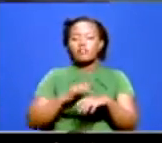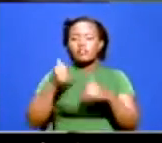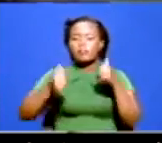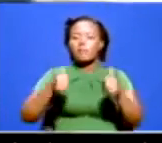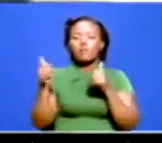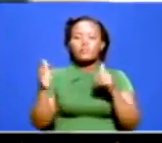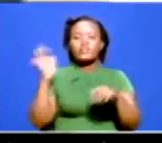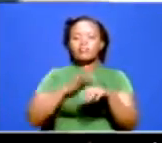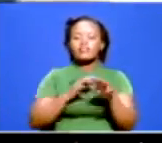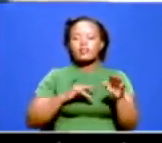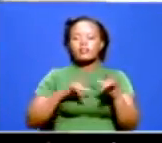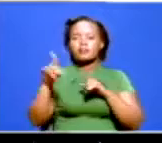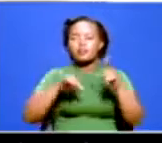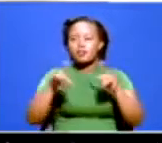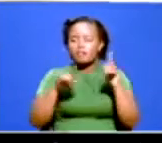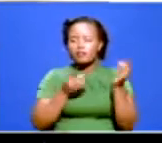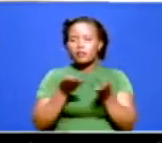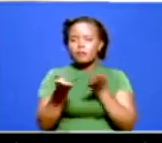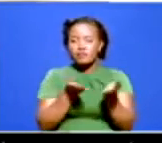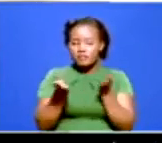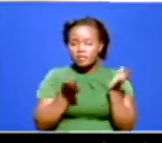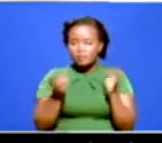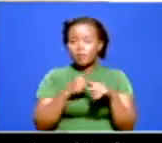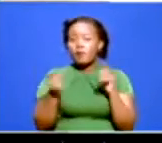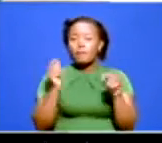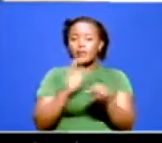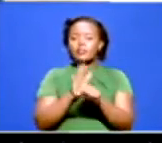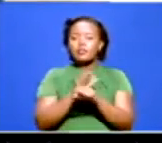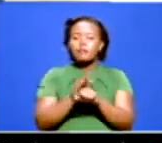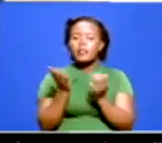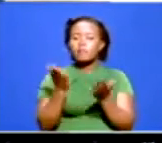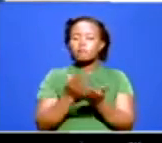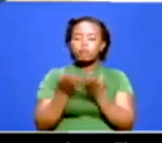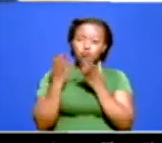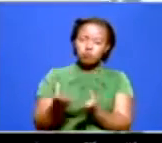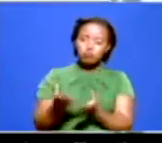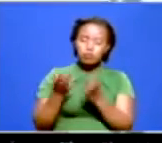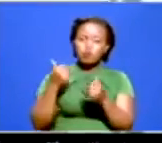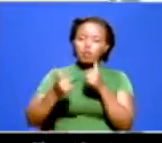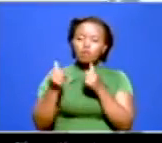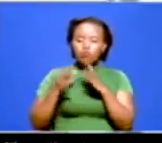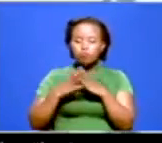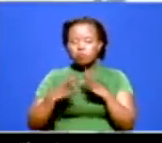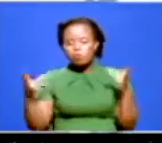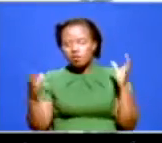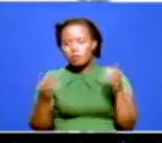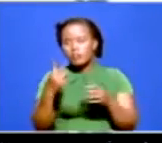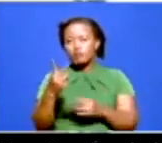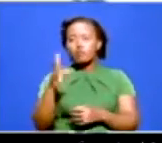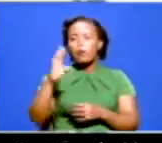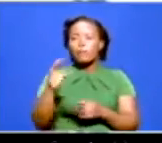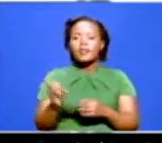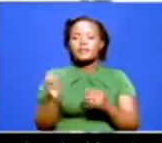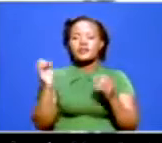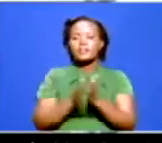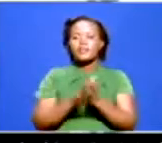travel business. However, cargo volumes at the Jomo Kenyatta International Airport expanded by 2% on the back increased